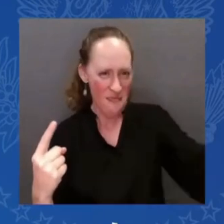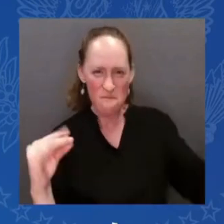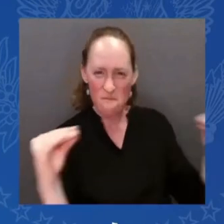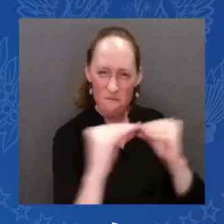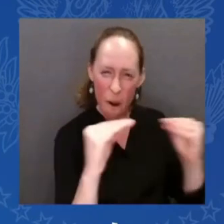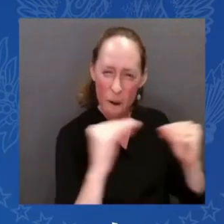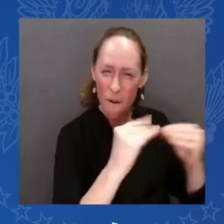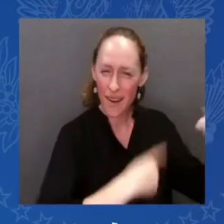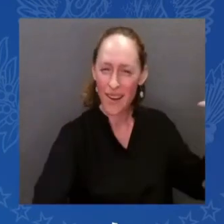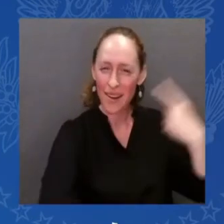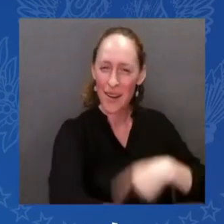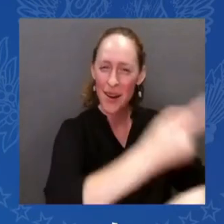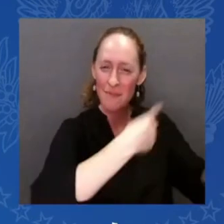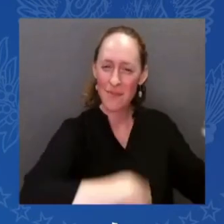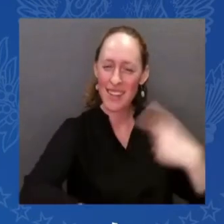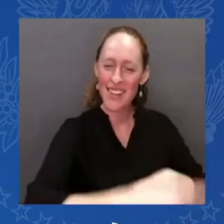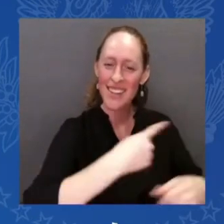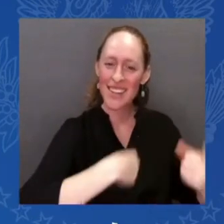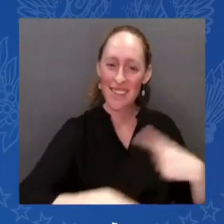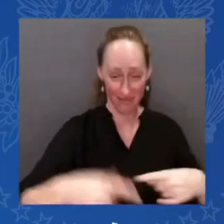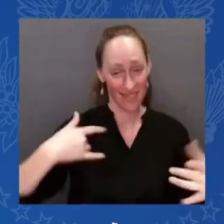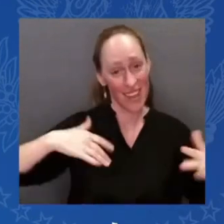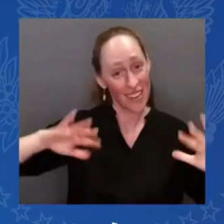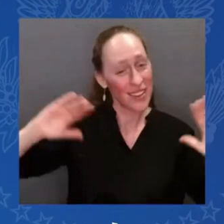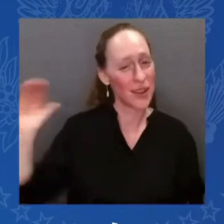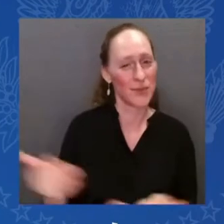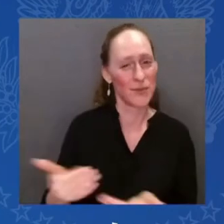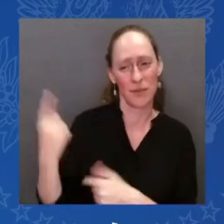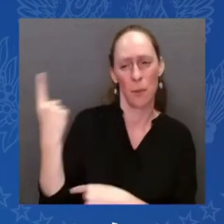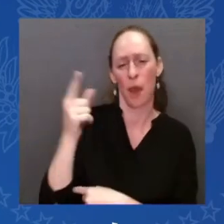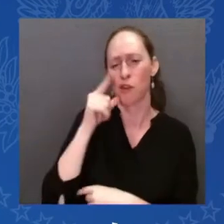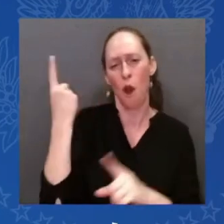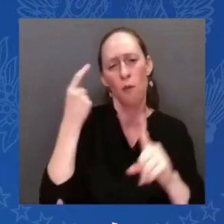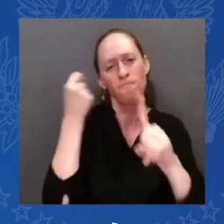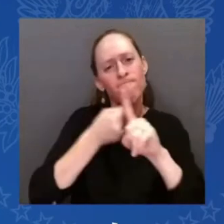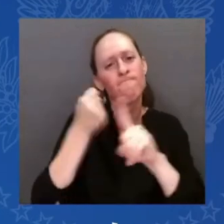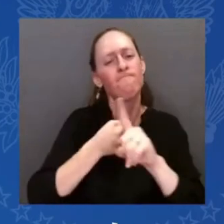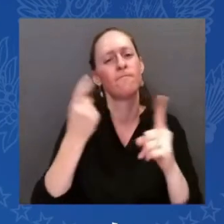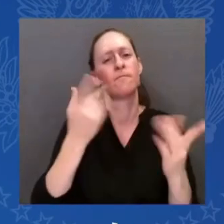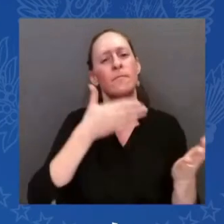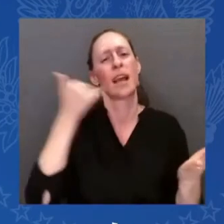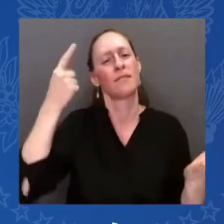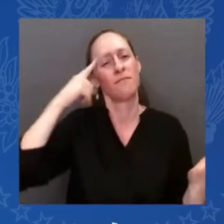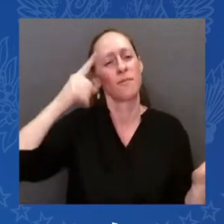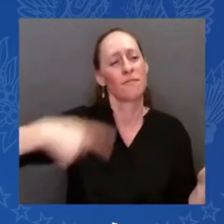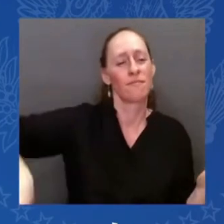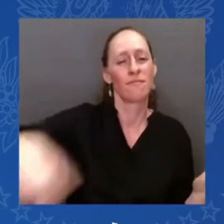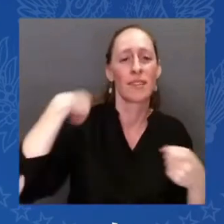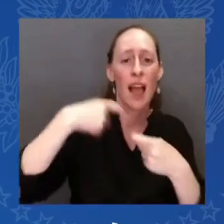for Americans, fighting for workers, and most importantly, fighting for democracy.